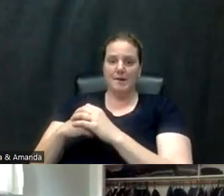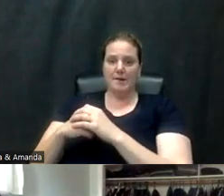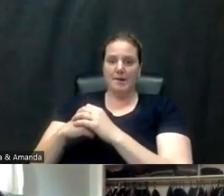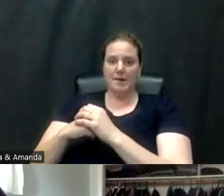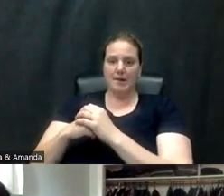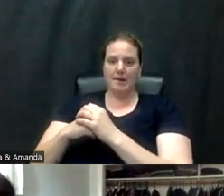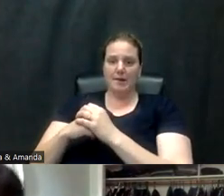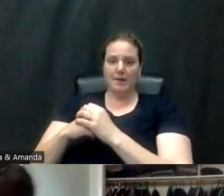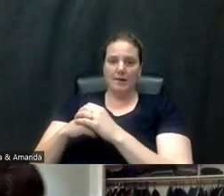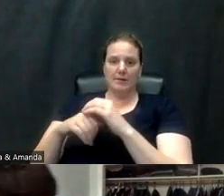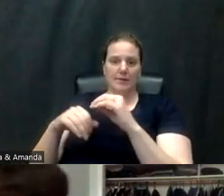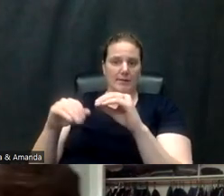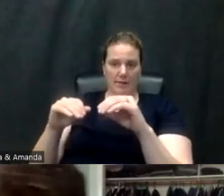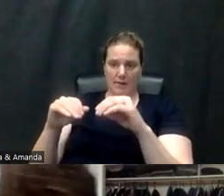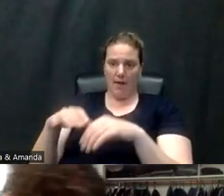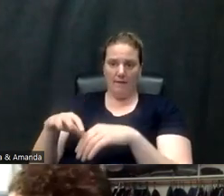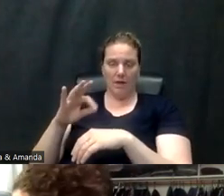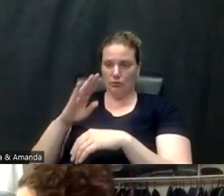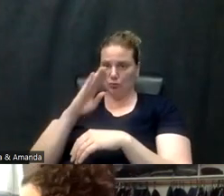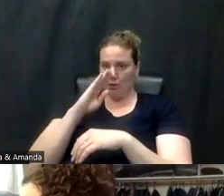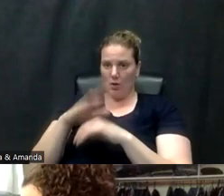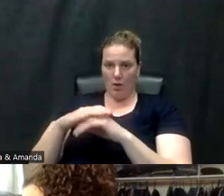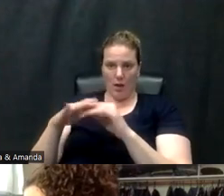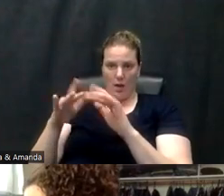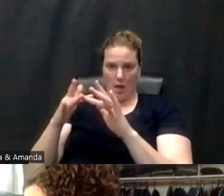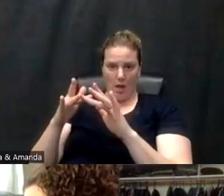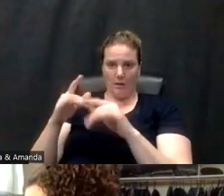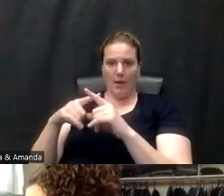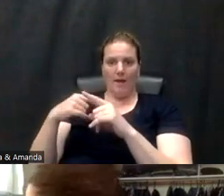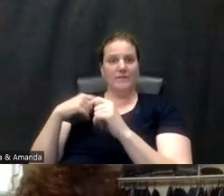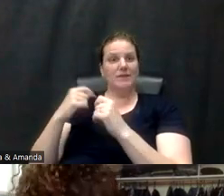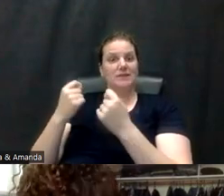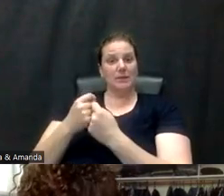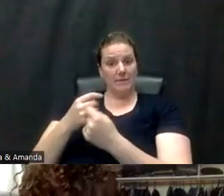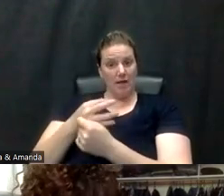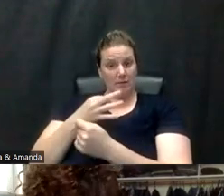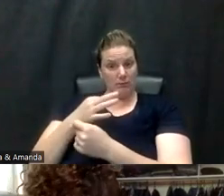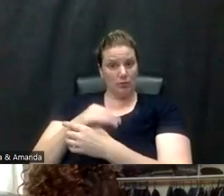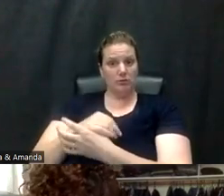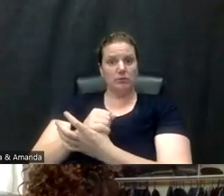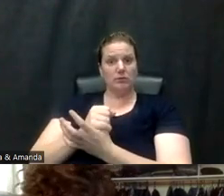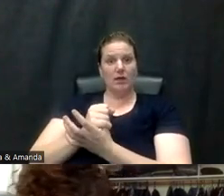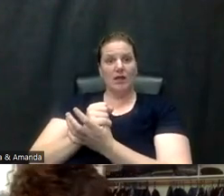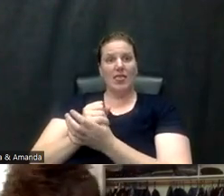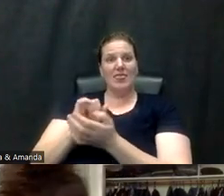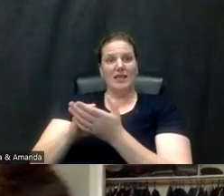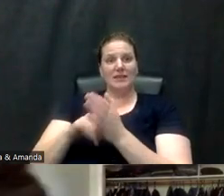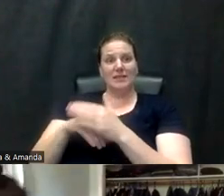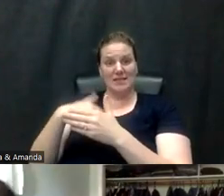There is nothing that I found directly online, but they have a team of experts, and that's in our next